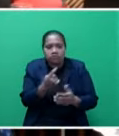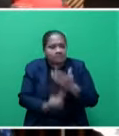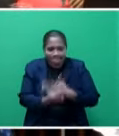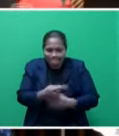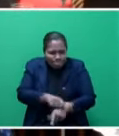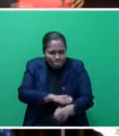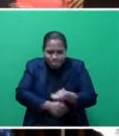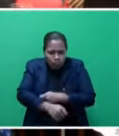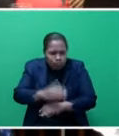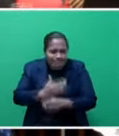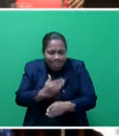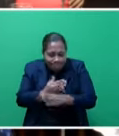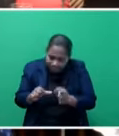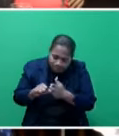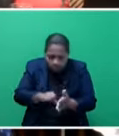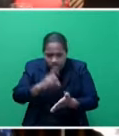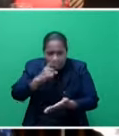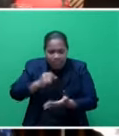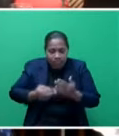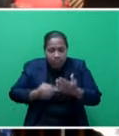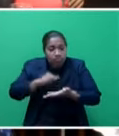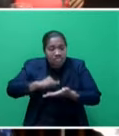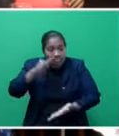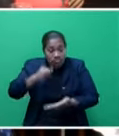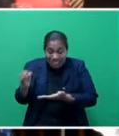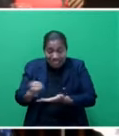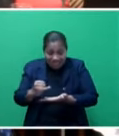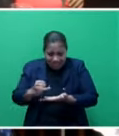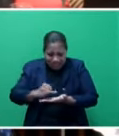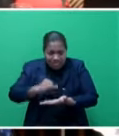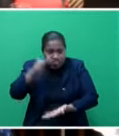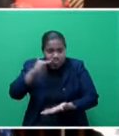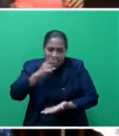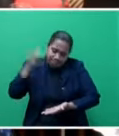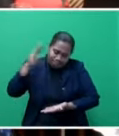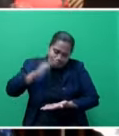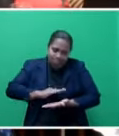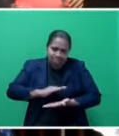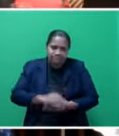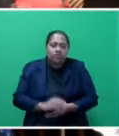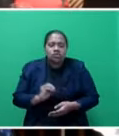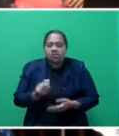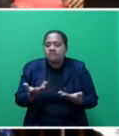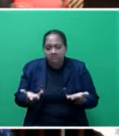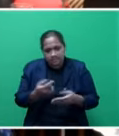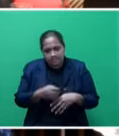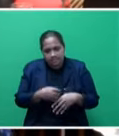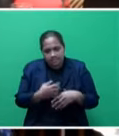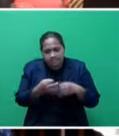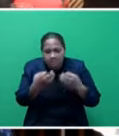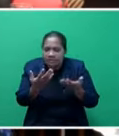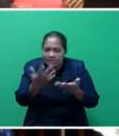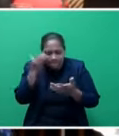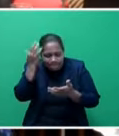rates. I would just urge that, and I know it's a commercial consideration for the banks, but I